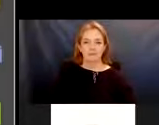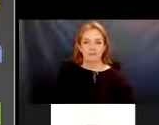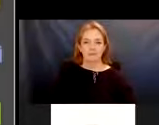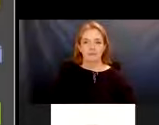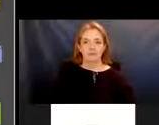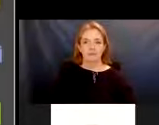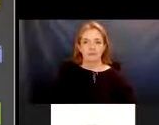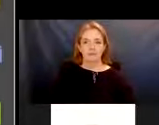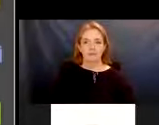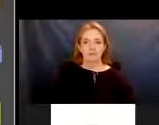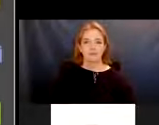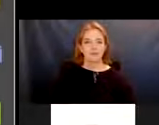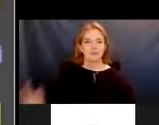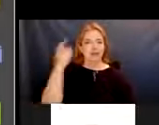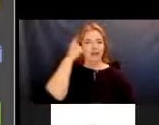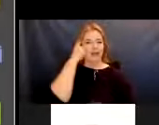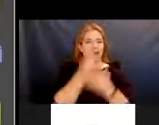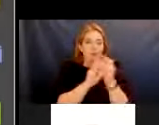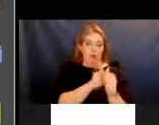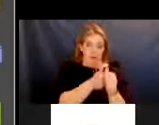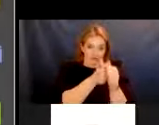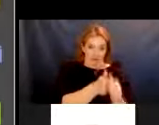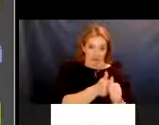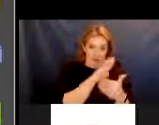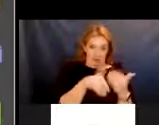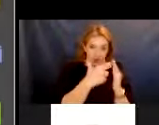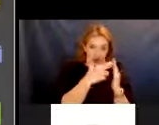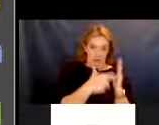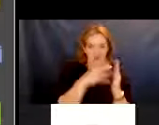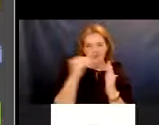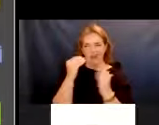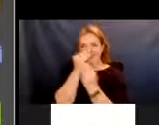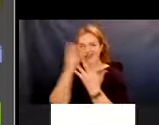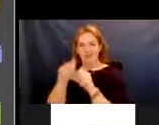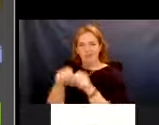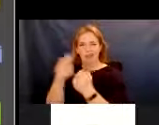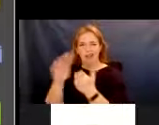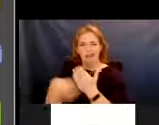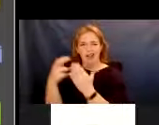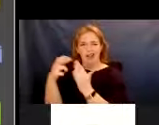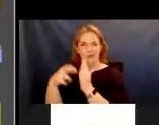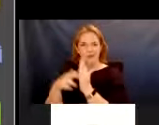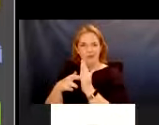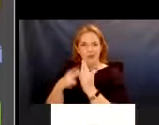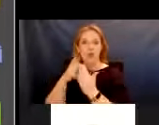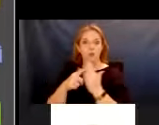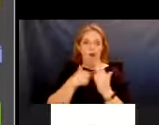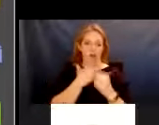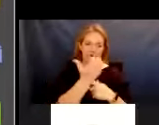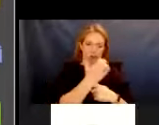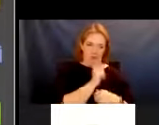follows all the rules and breaks all the rules that I want these to be abiding by and breaking.